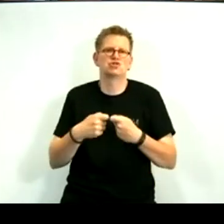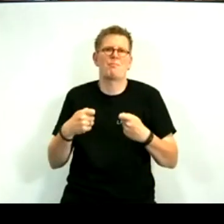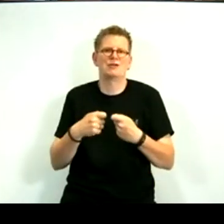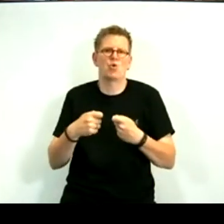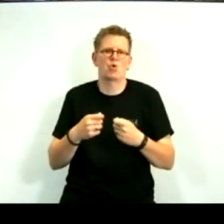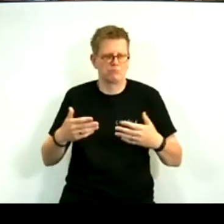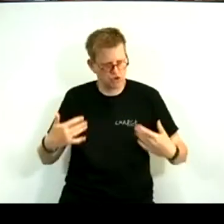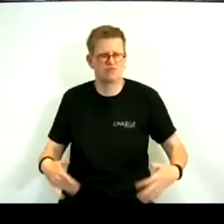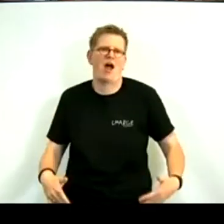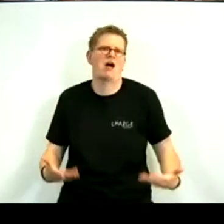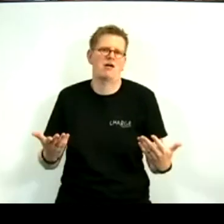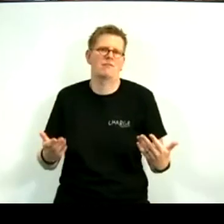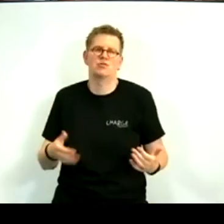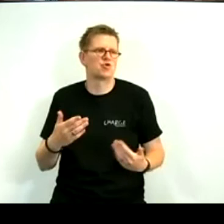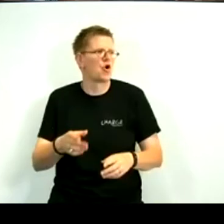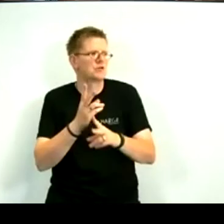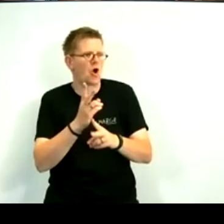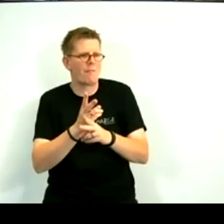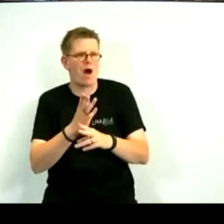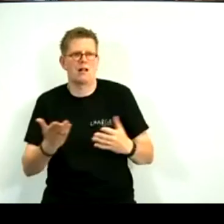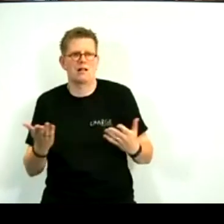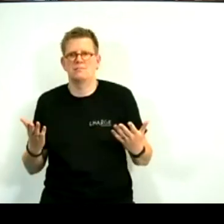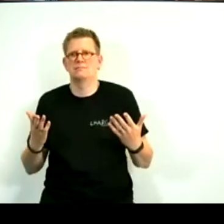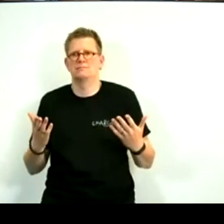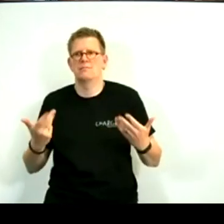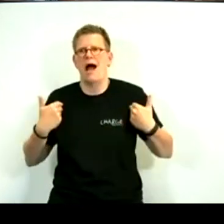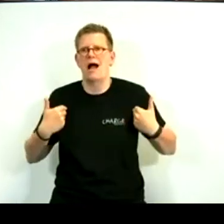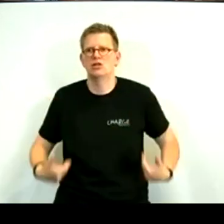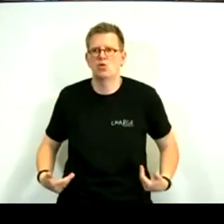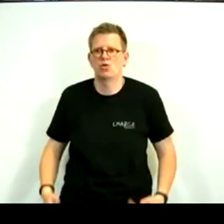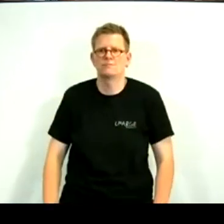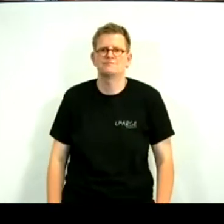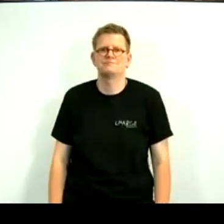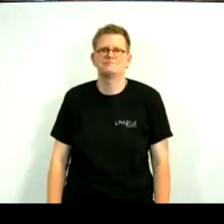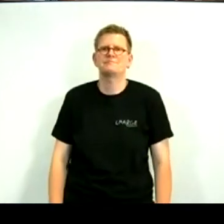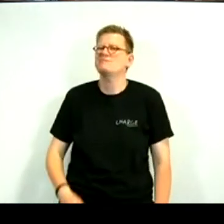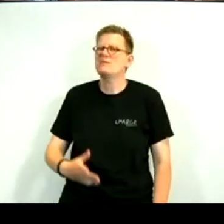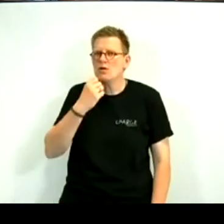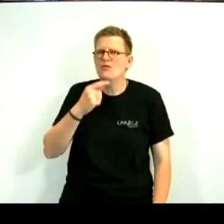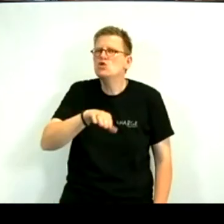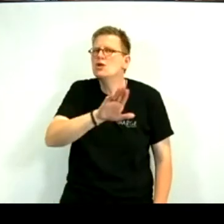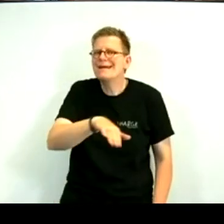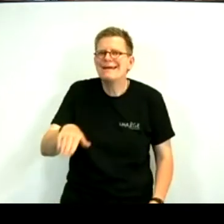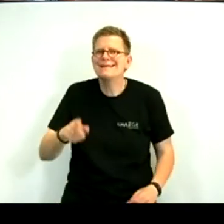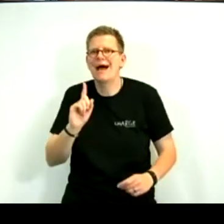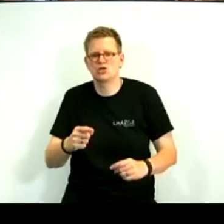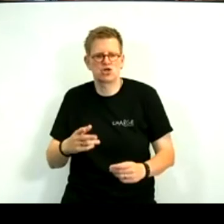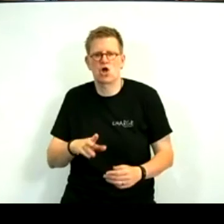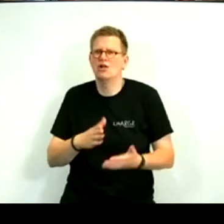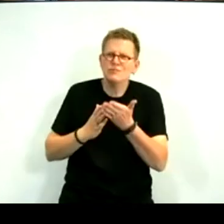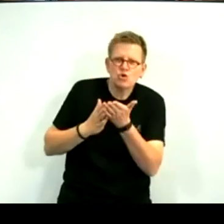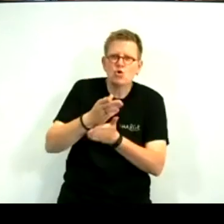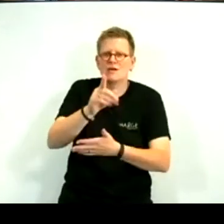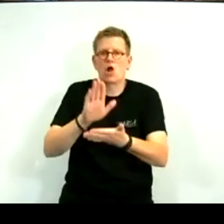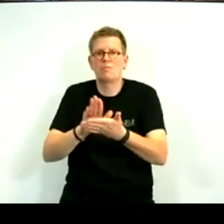laying in this position too much for too long, but at the moment, this is functional. And now I'll show you a little group